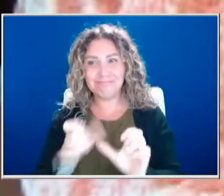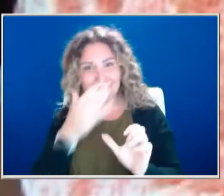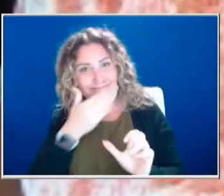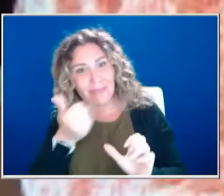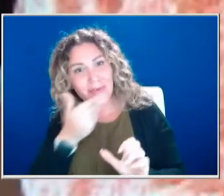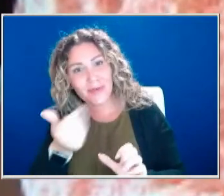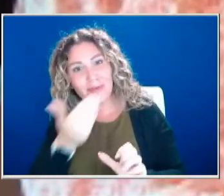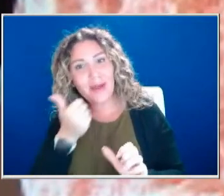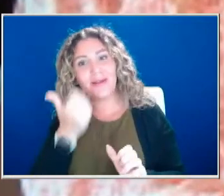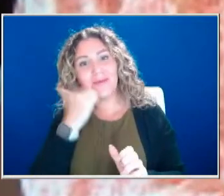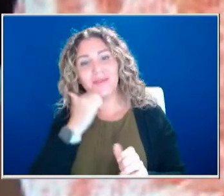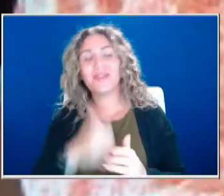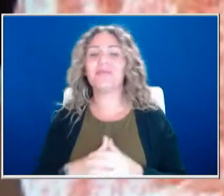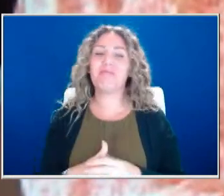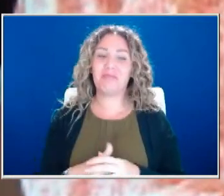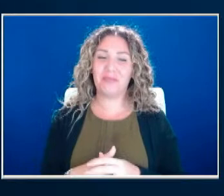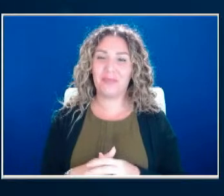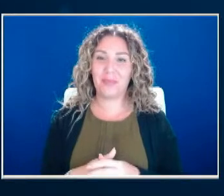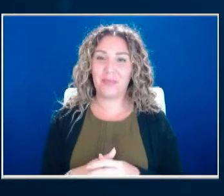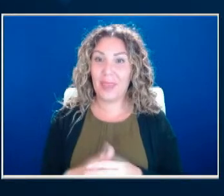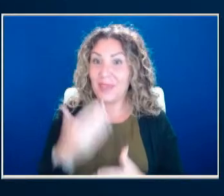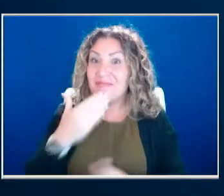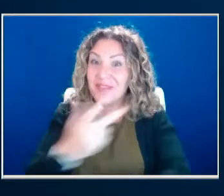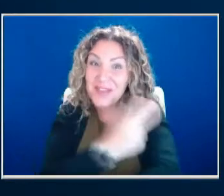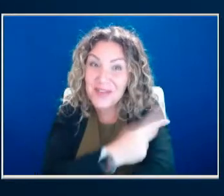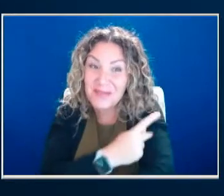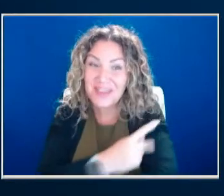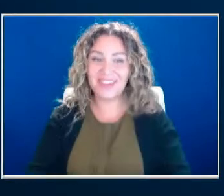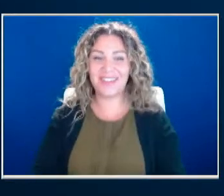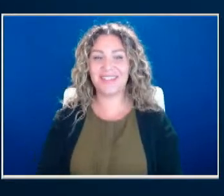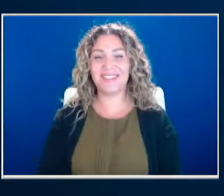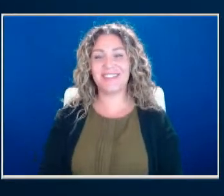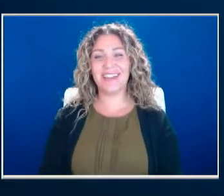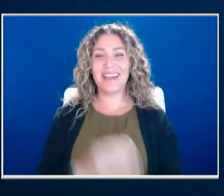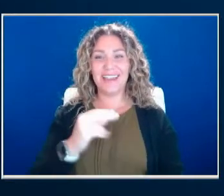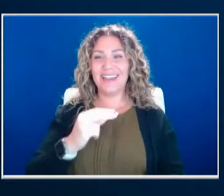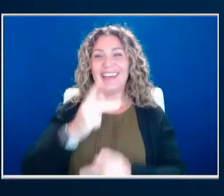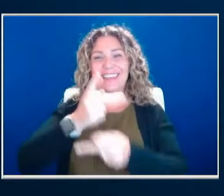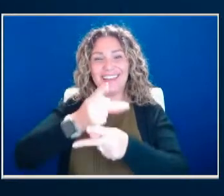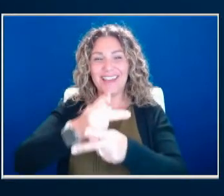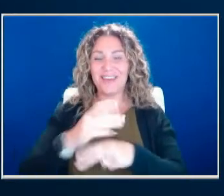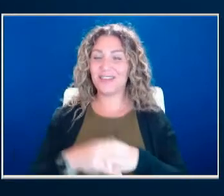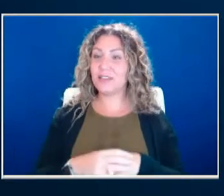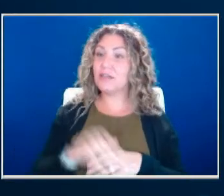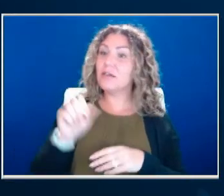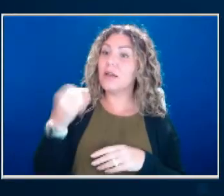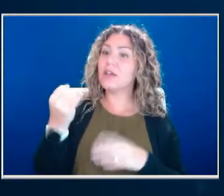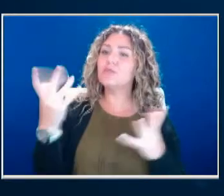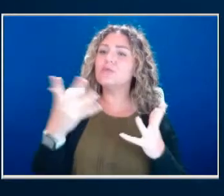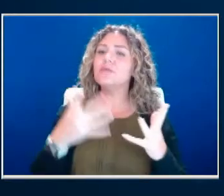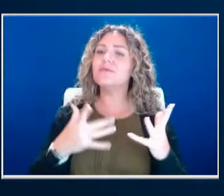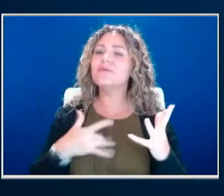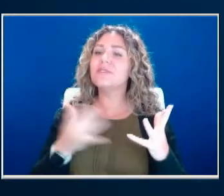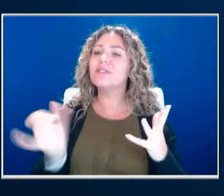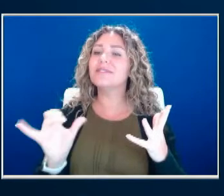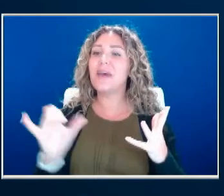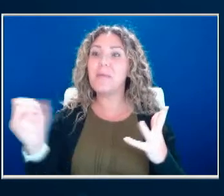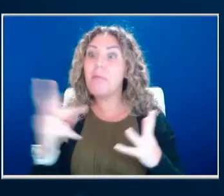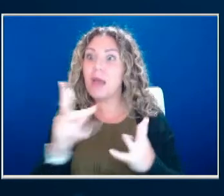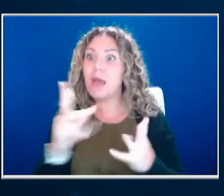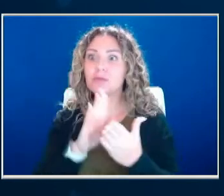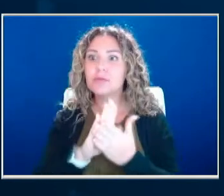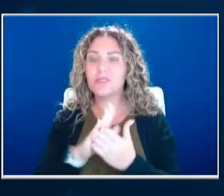day. Be in good patients and good caretakers. Yeah. AJ, what's it like being back to school? I'm sure kids have lots of